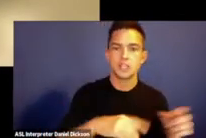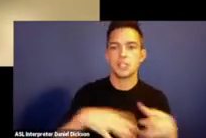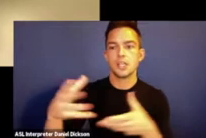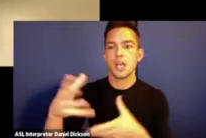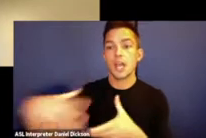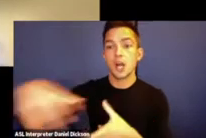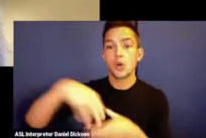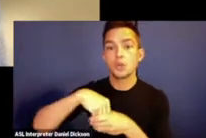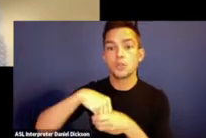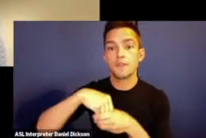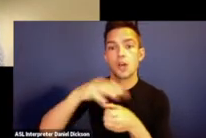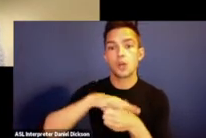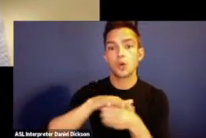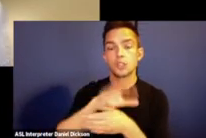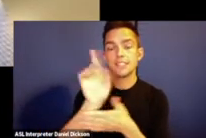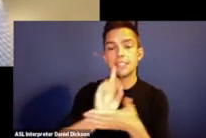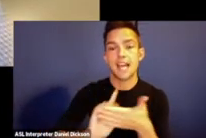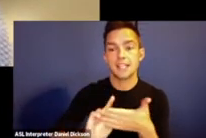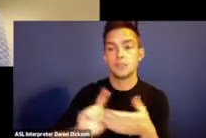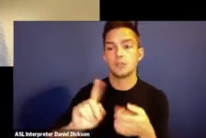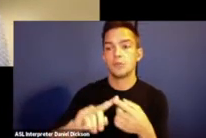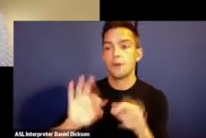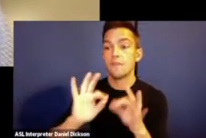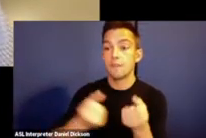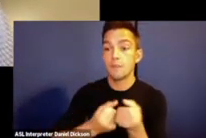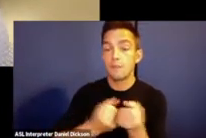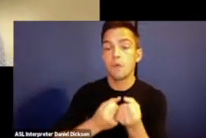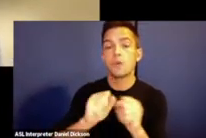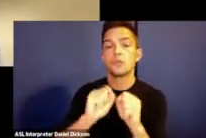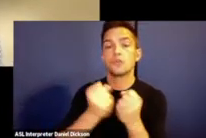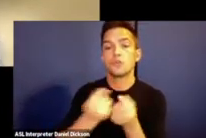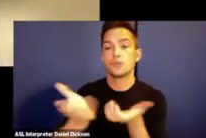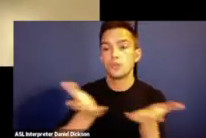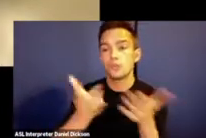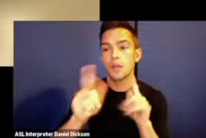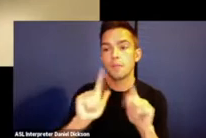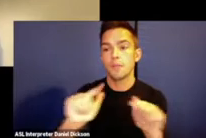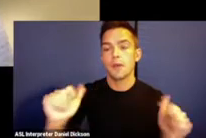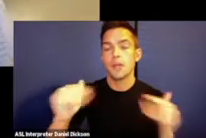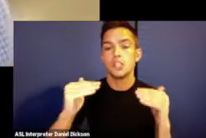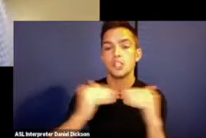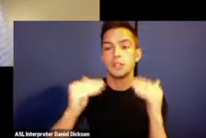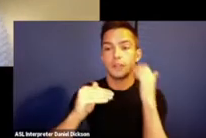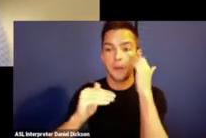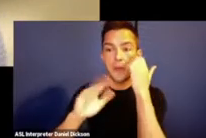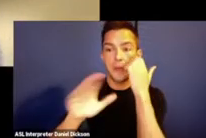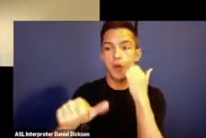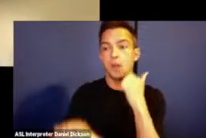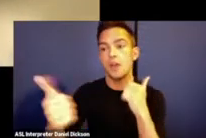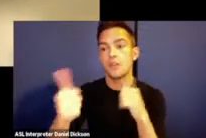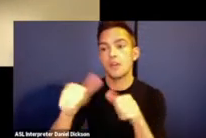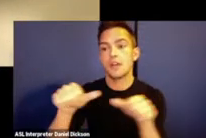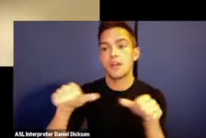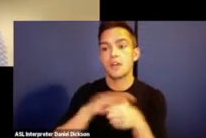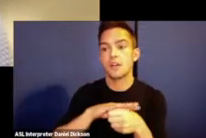inclusive local design, to family support, to social services, to justice and all other areas as well.